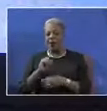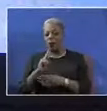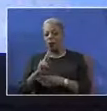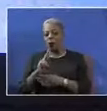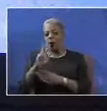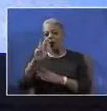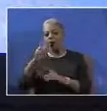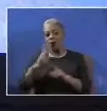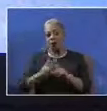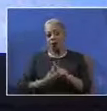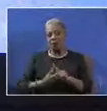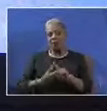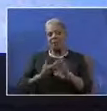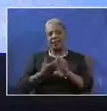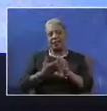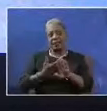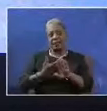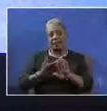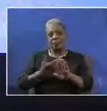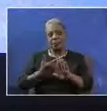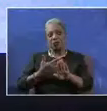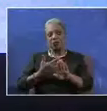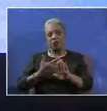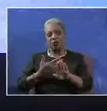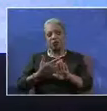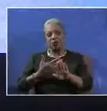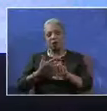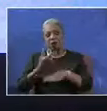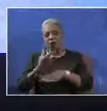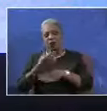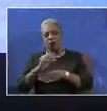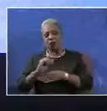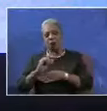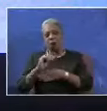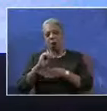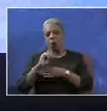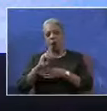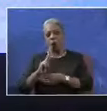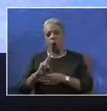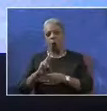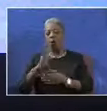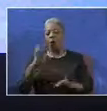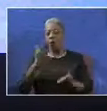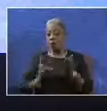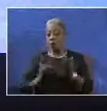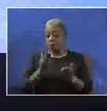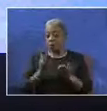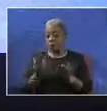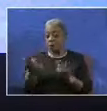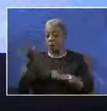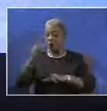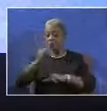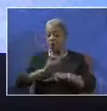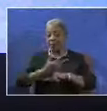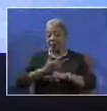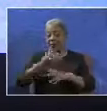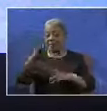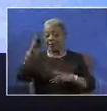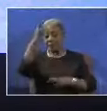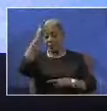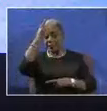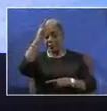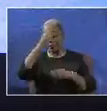before your foes? Will they pursue you? Or shall there be 3 days of pestilence in your land?